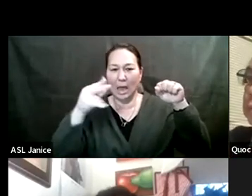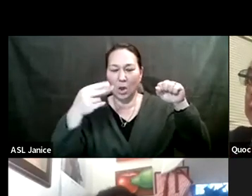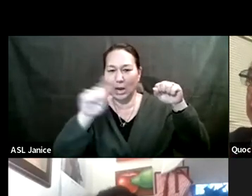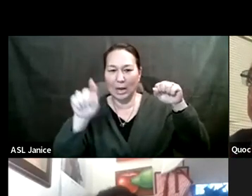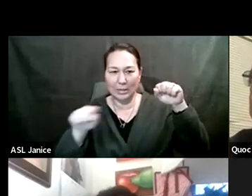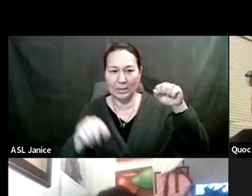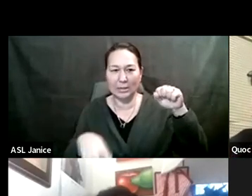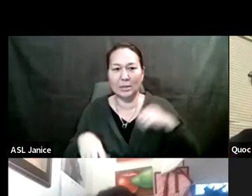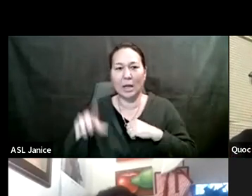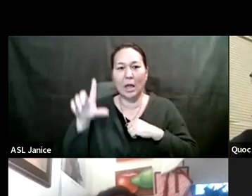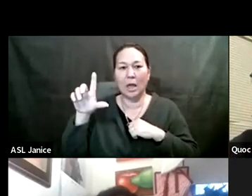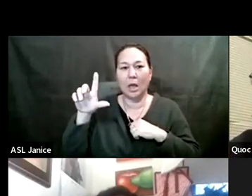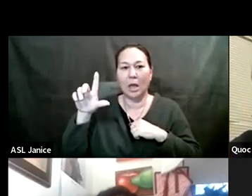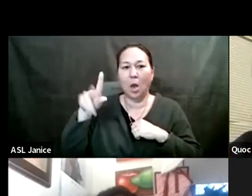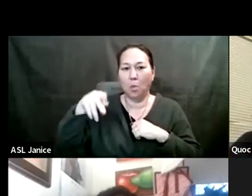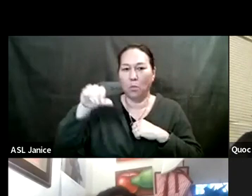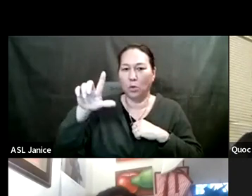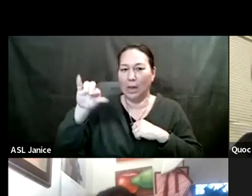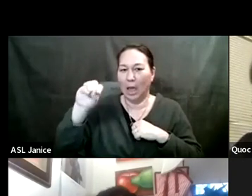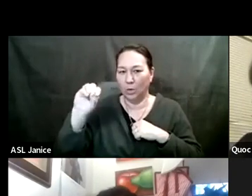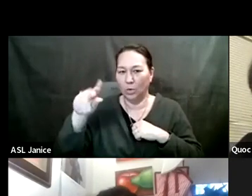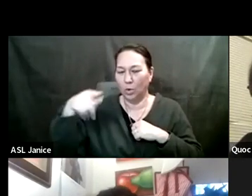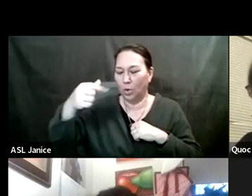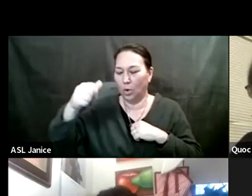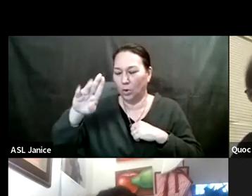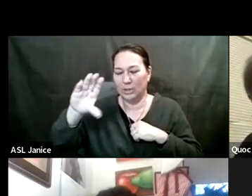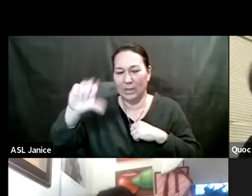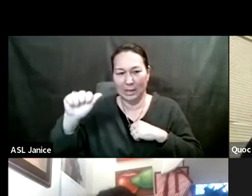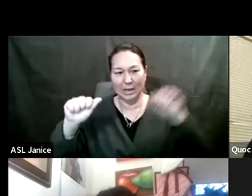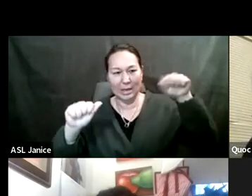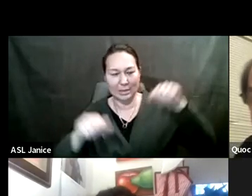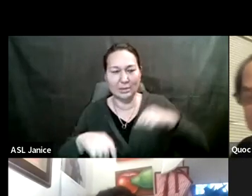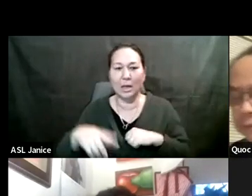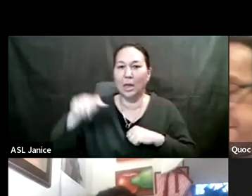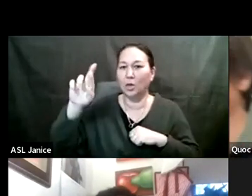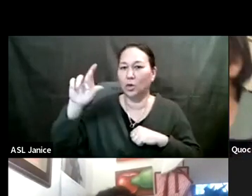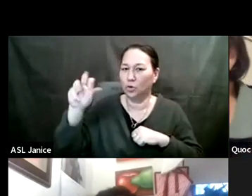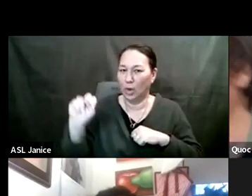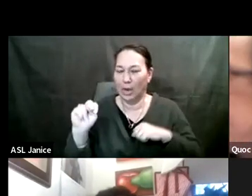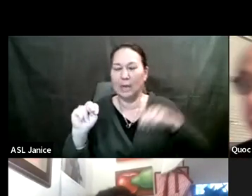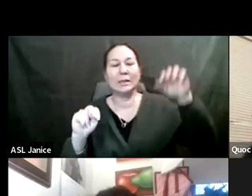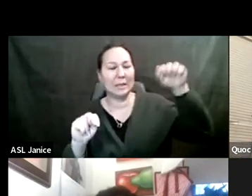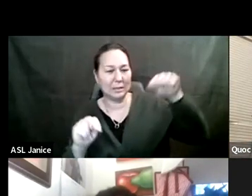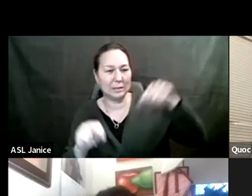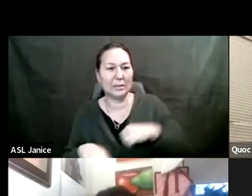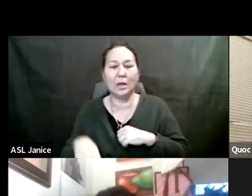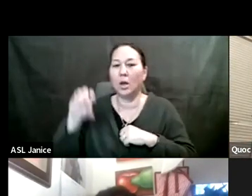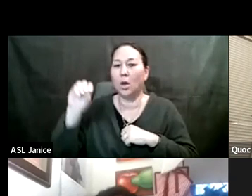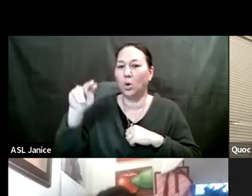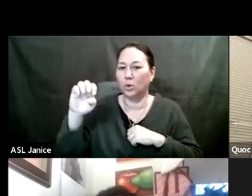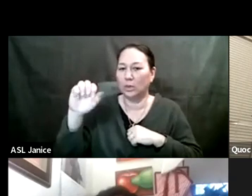lopera Ms Polanco Garcia yes Mr Tran yes Mr O'Neill